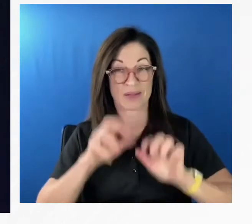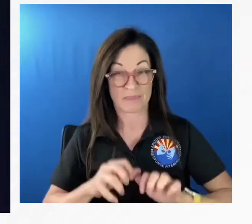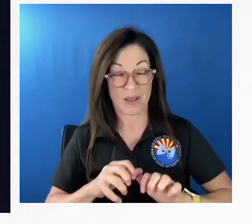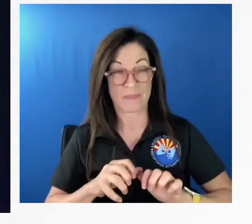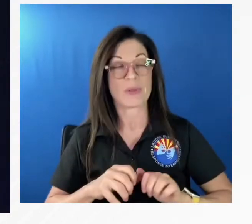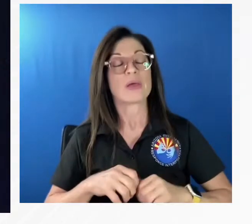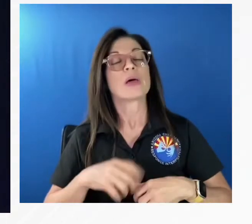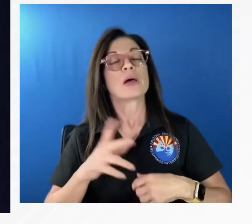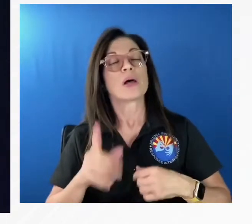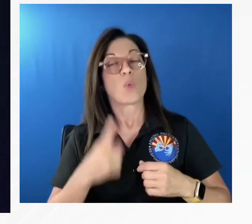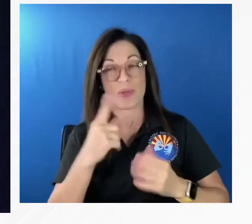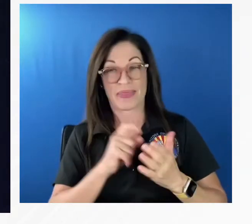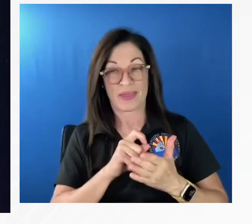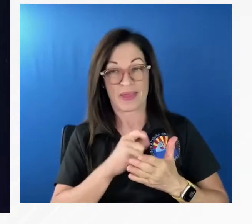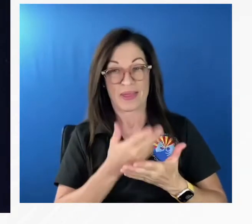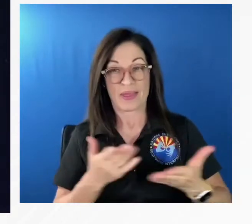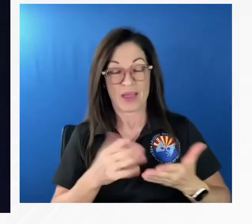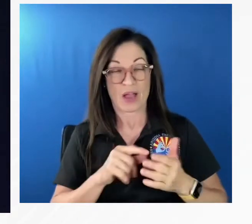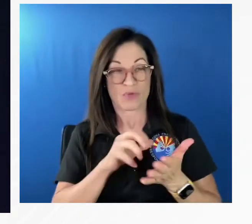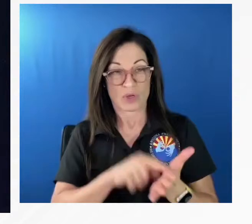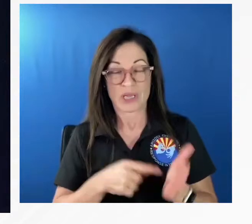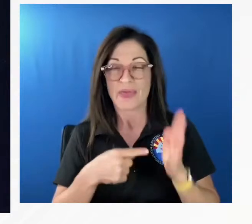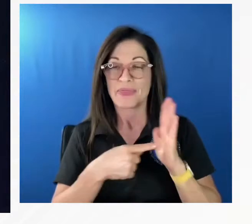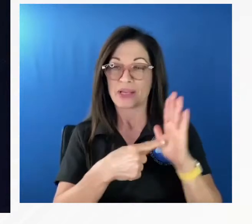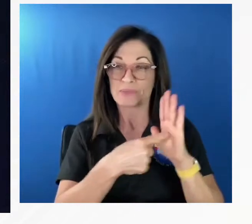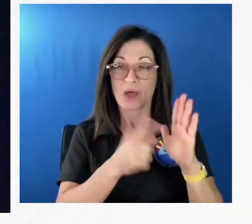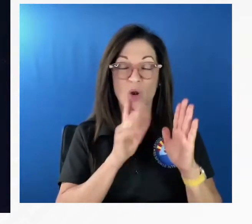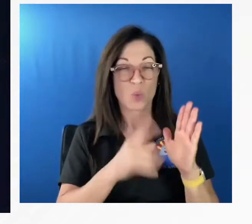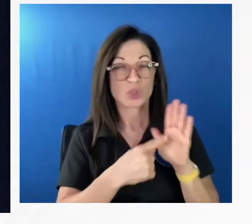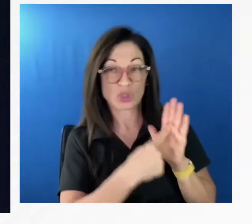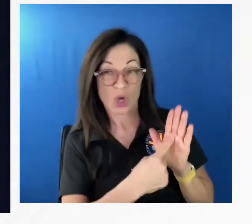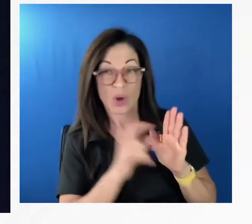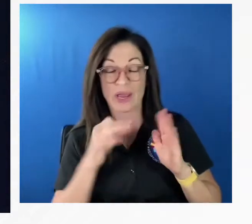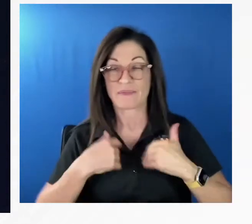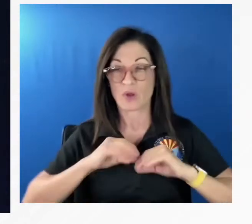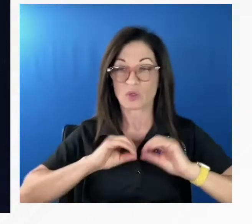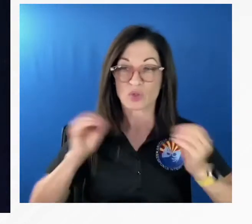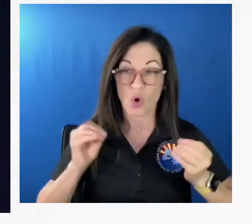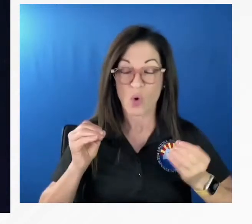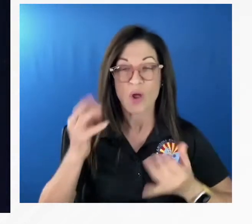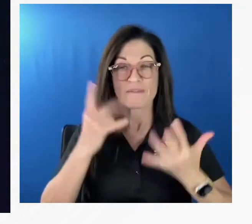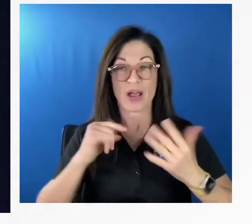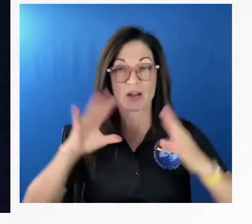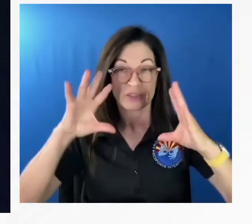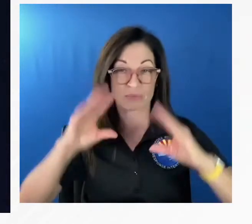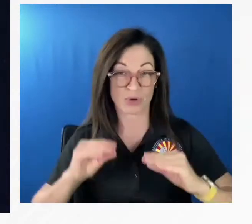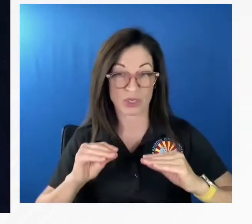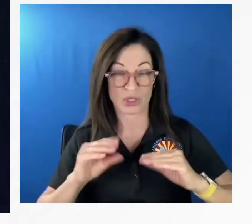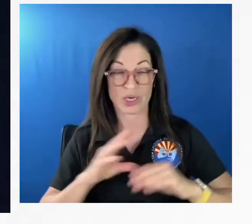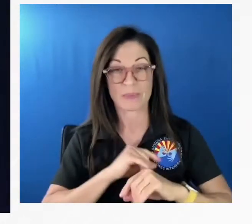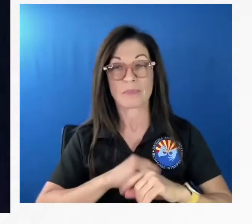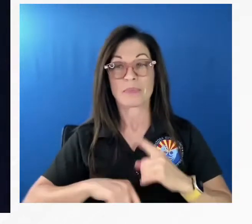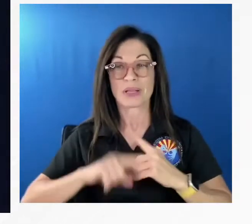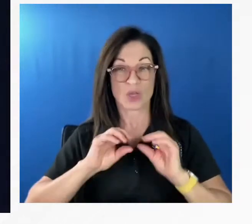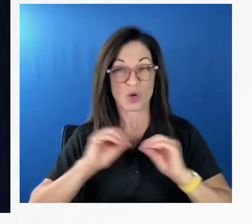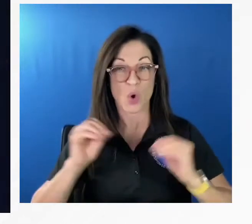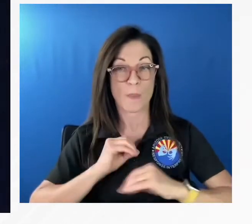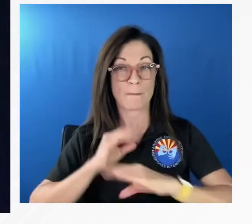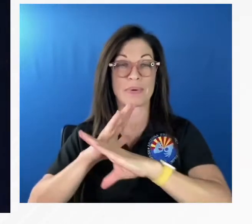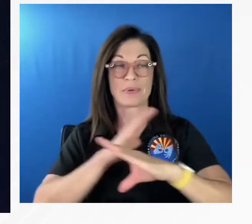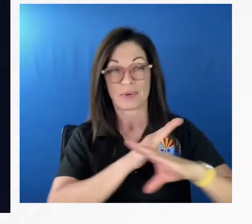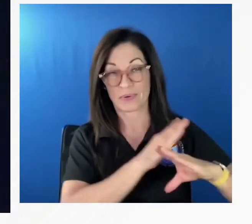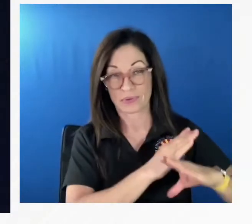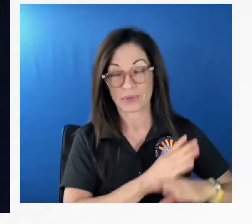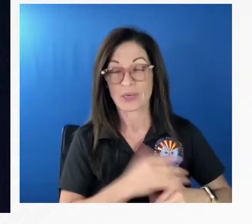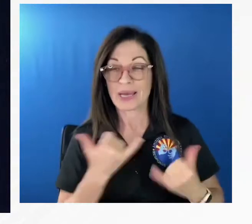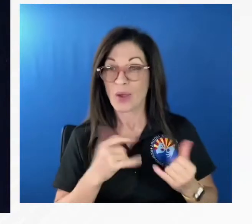shows what could happen with no suppression efforts and no barriers. And so I'm going to show some of those